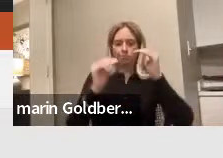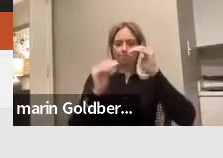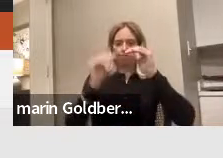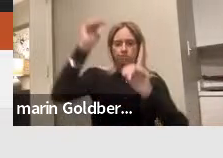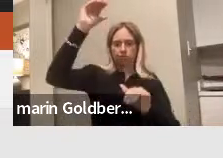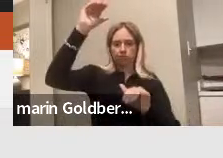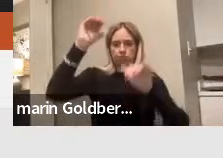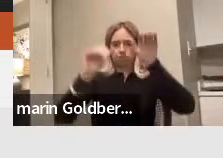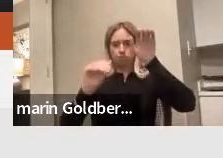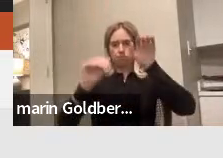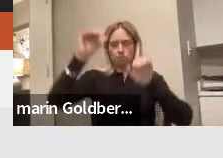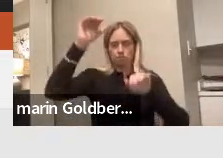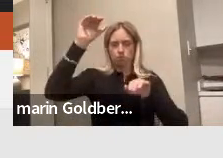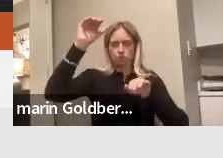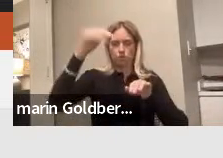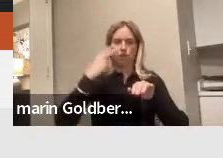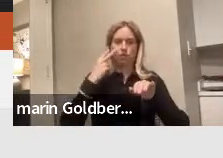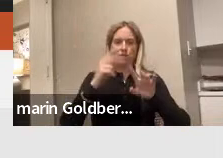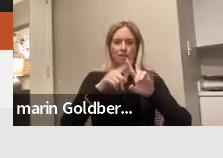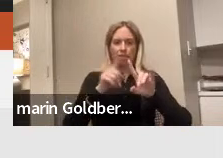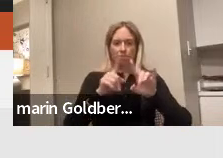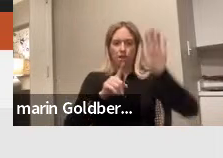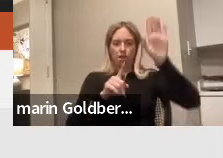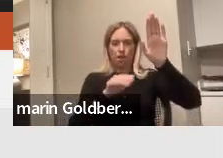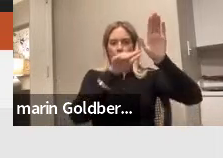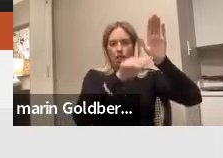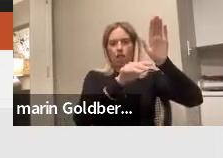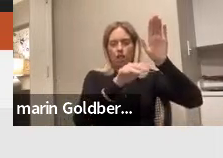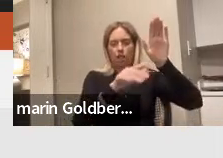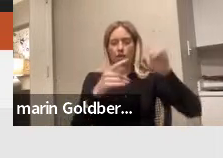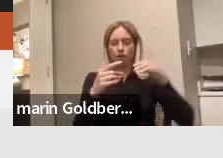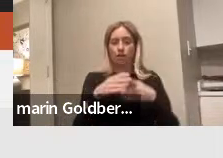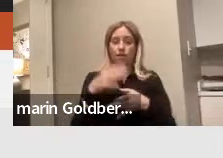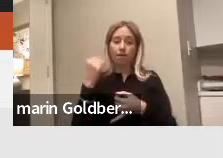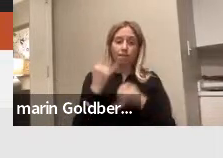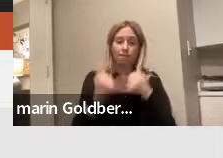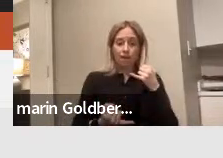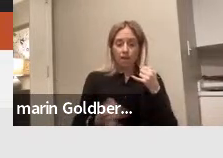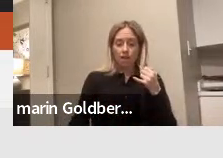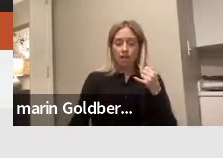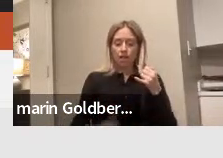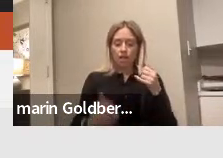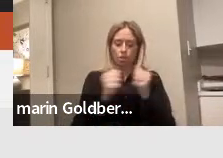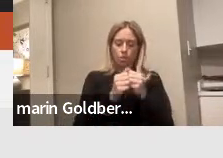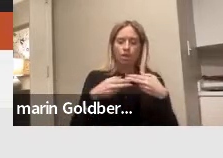of Oak Street Northeast. And finally, we can conclude with a